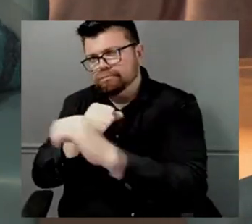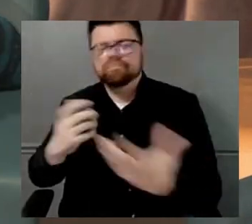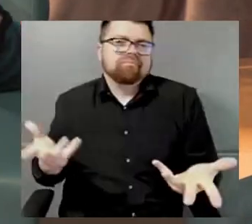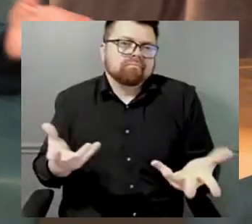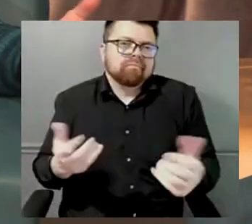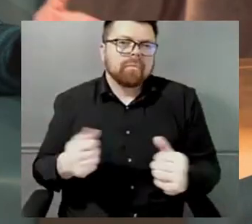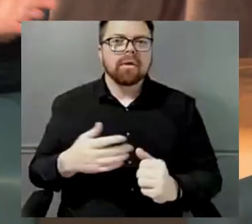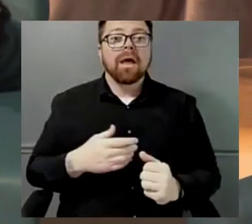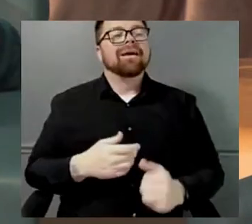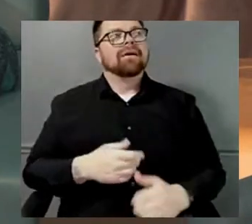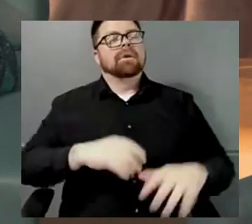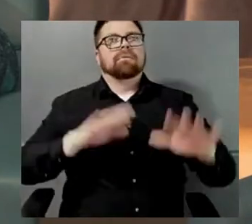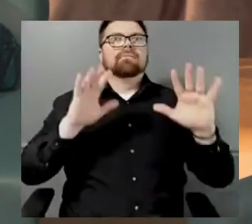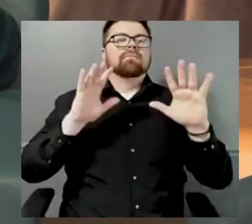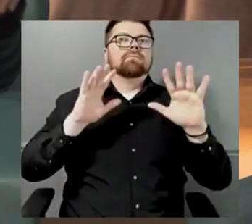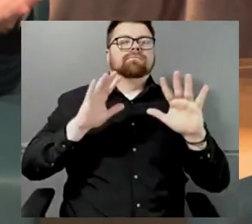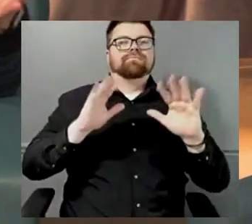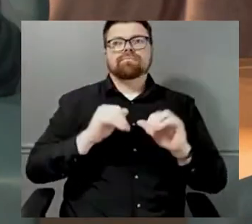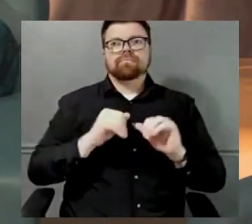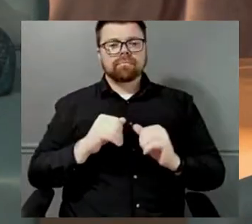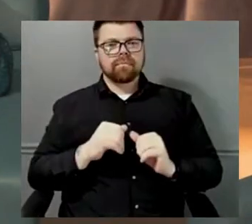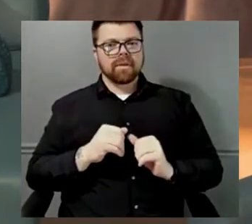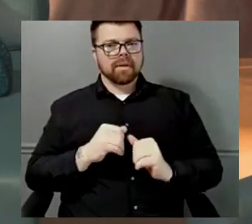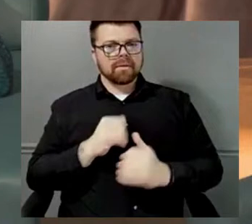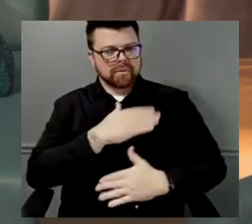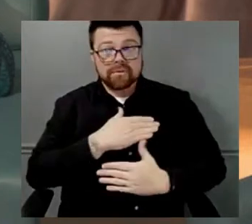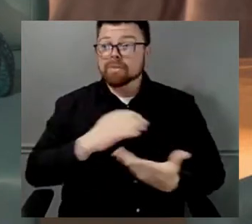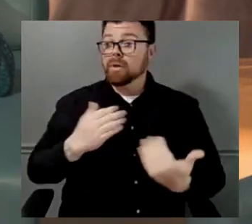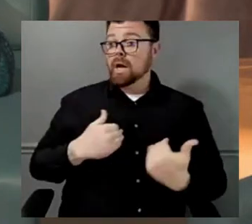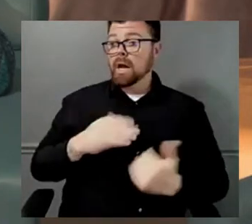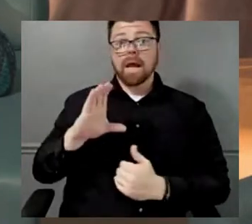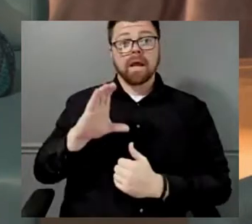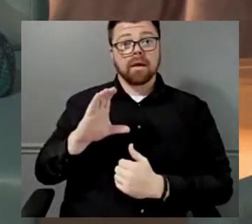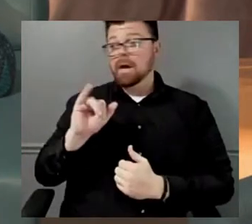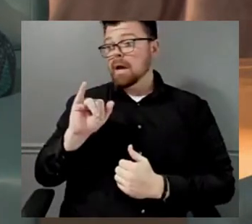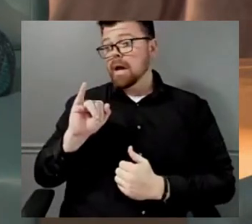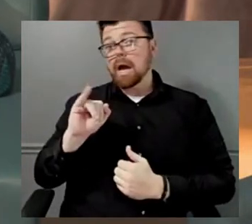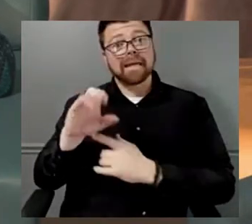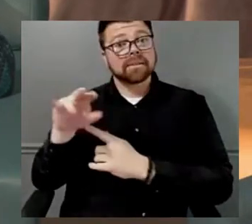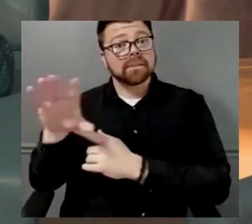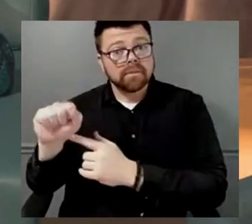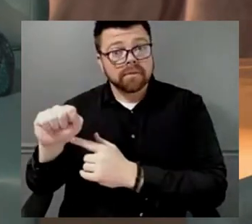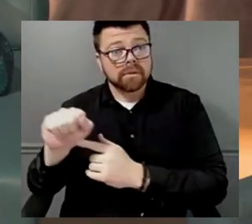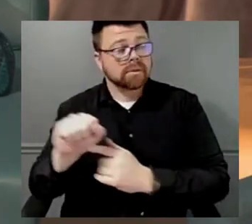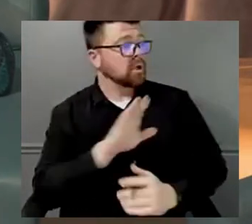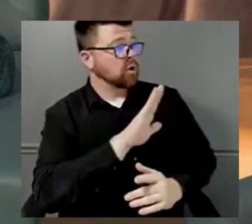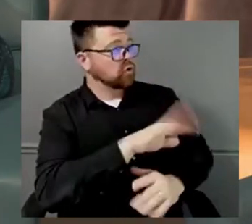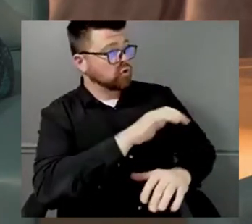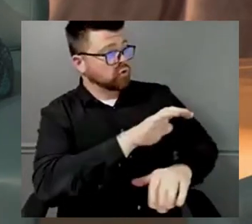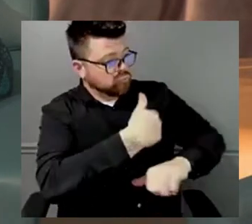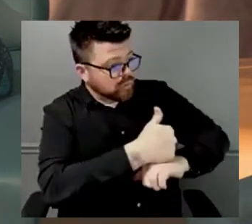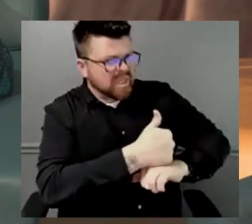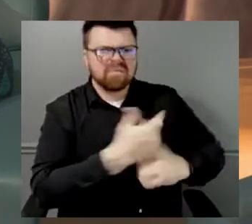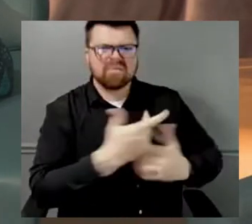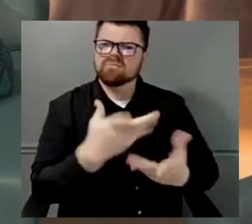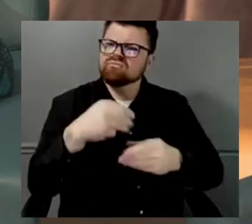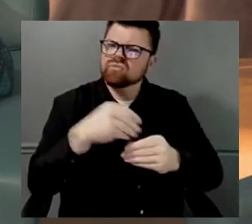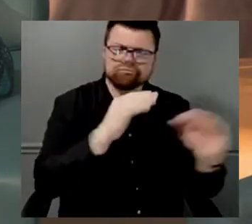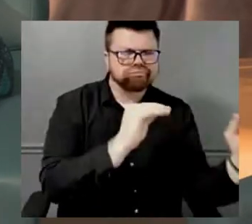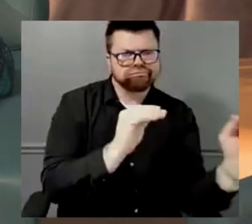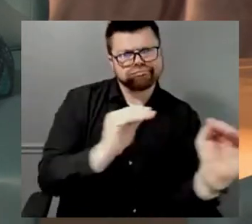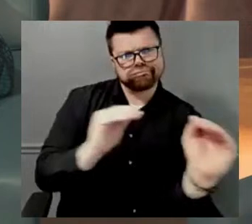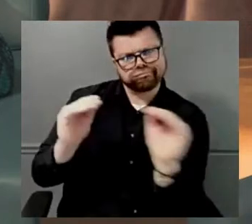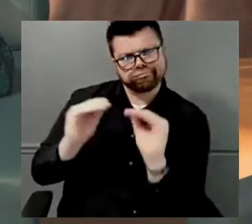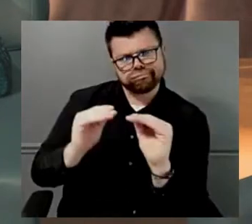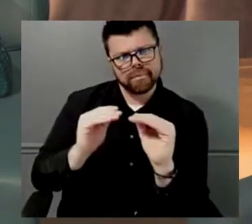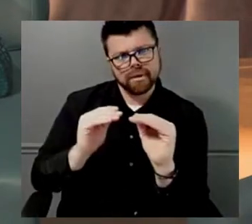Thankfully, we have organizations like iCivics and yours that are involved in the teaching aspect of it.